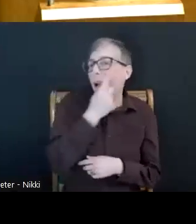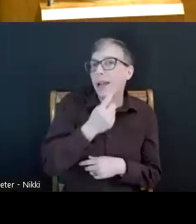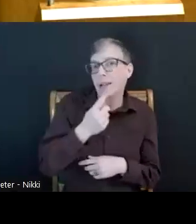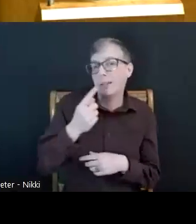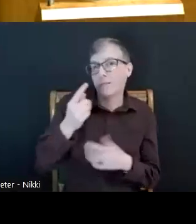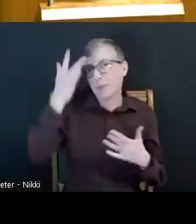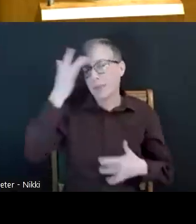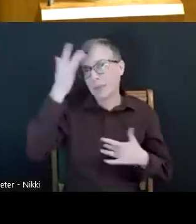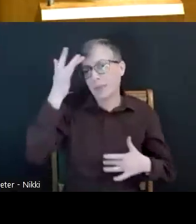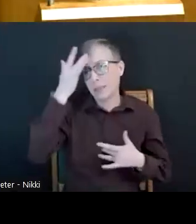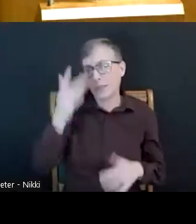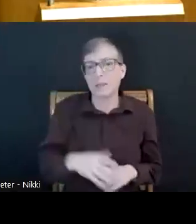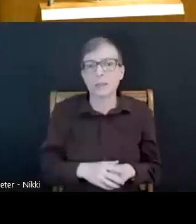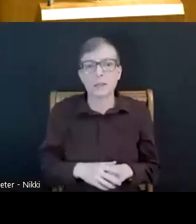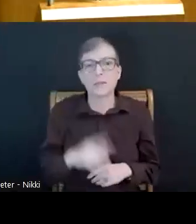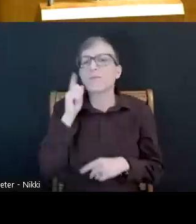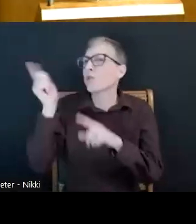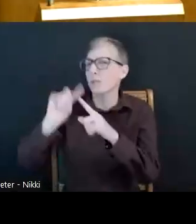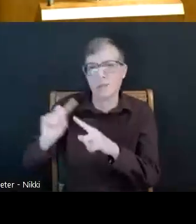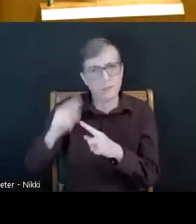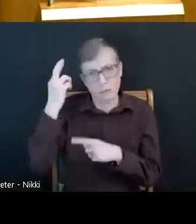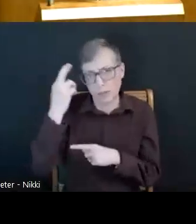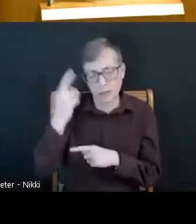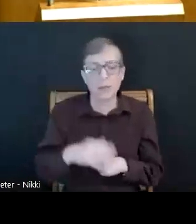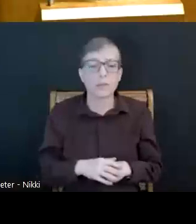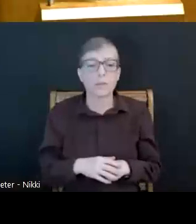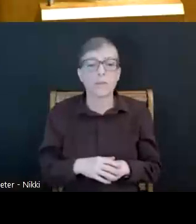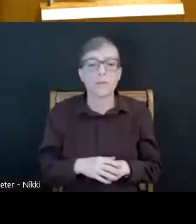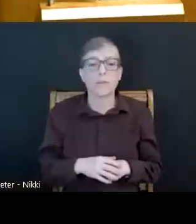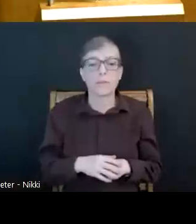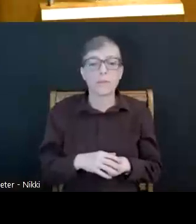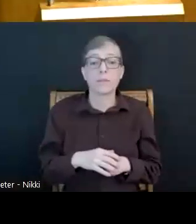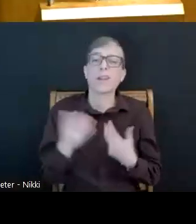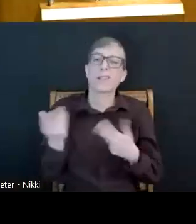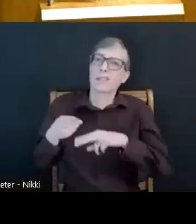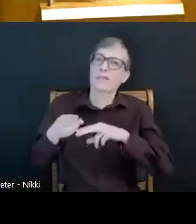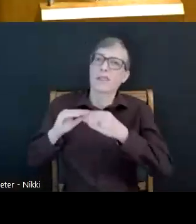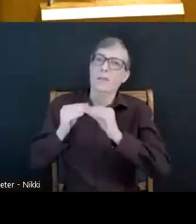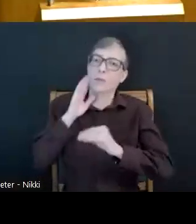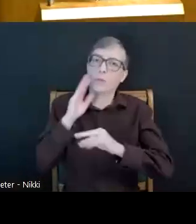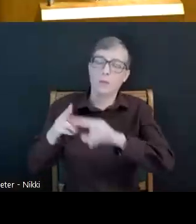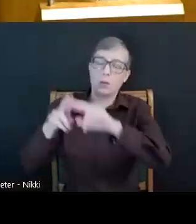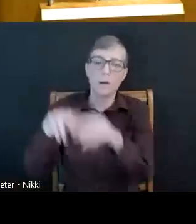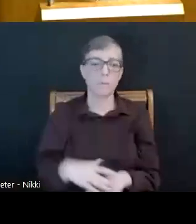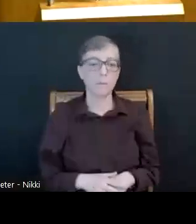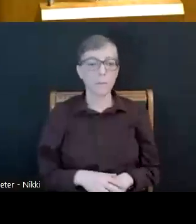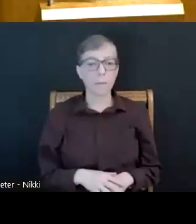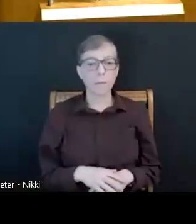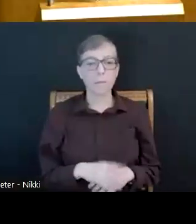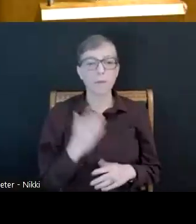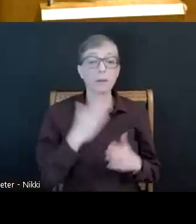get older, this number will probably go up. The major causes of this vision loss generally are